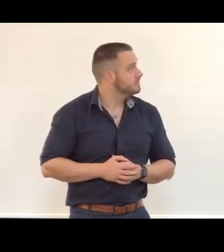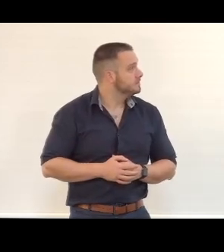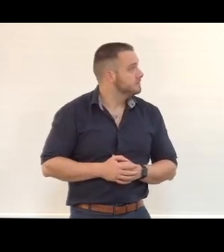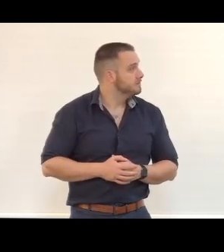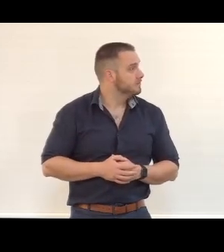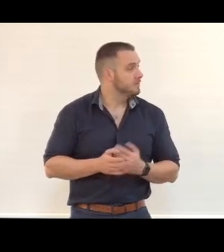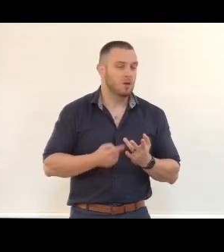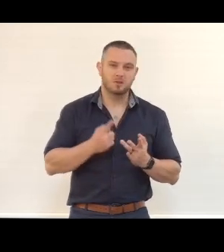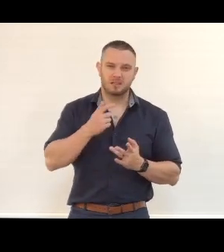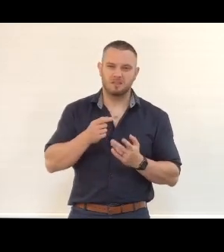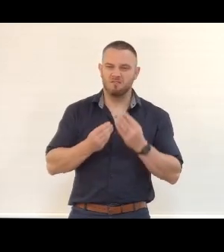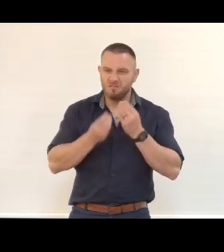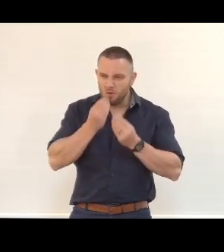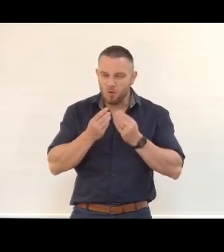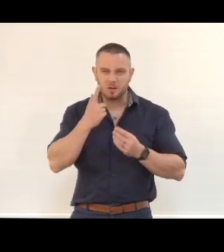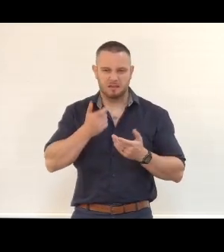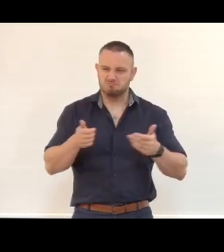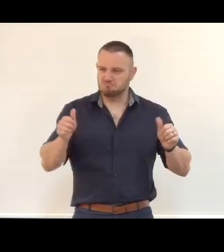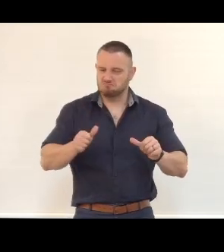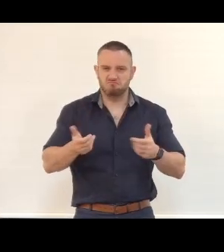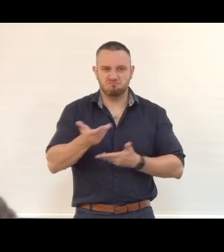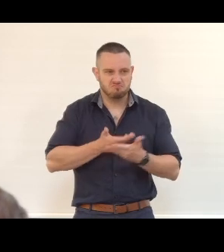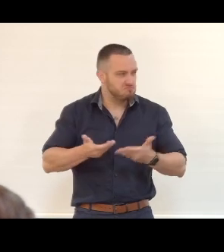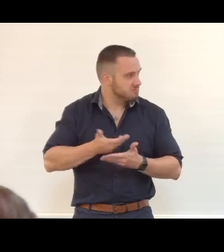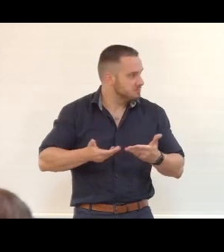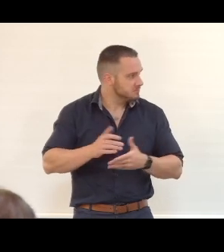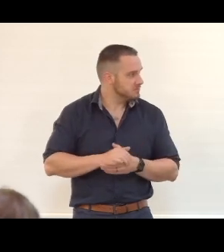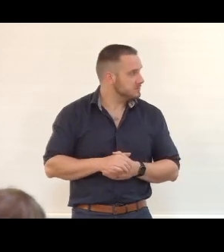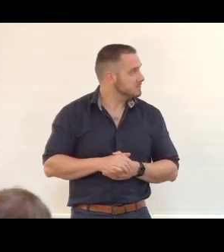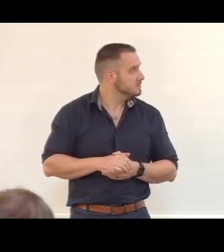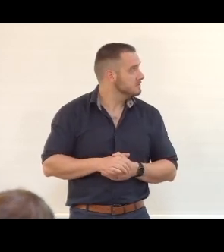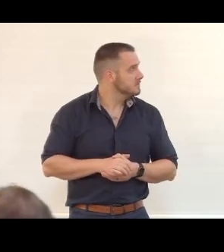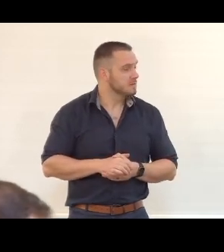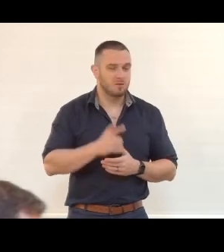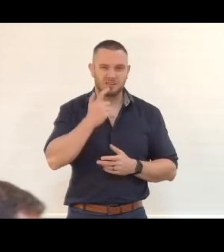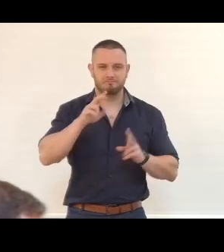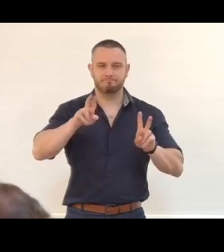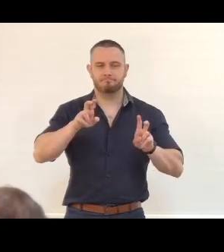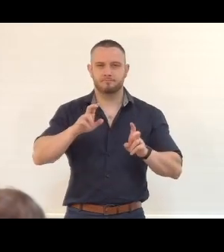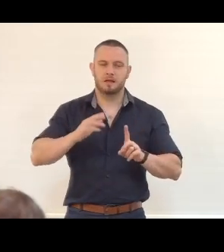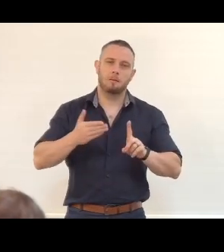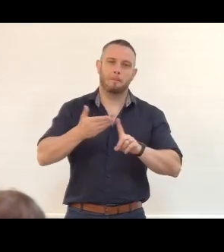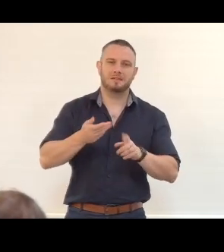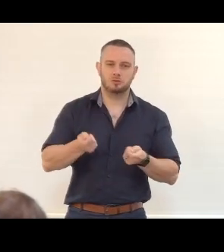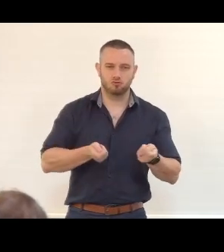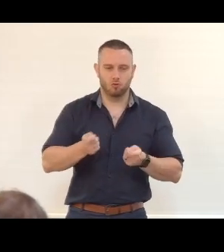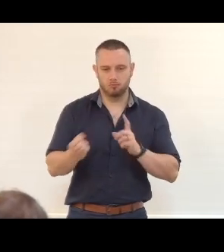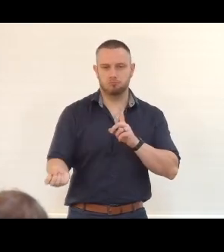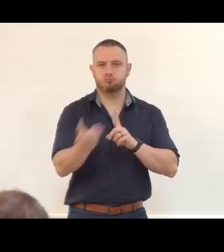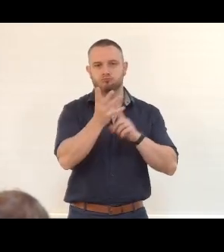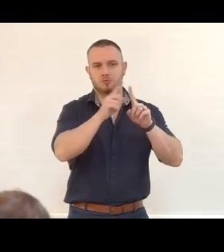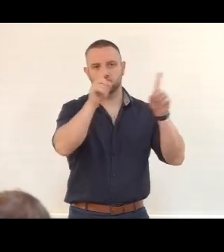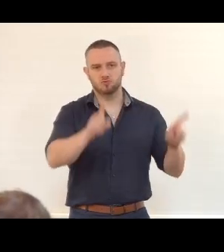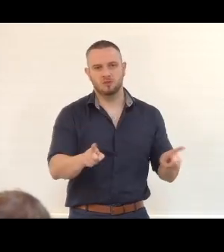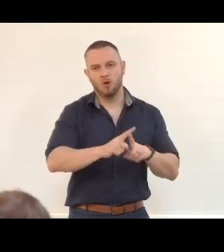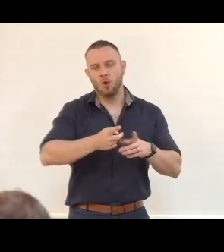also for briefings, debriefings. Also, for example, if there is a call with mission control, it's projected on the screen, or